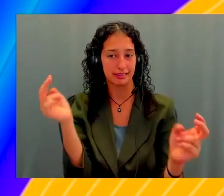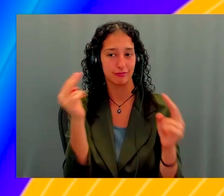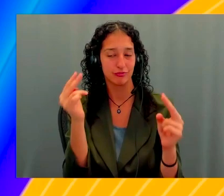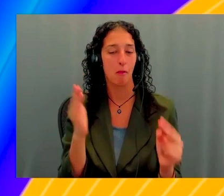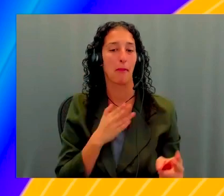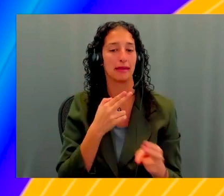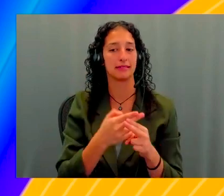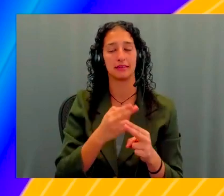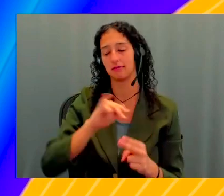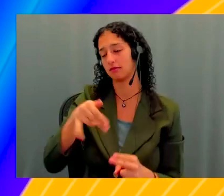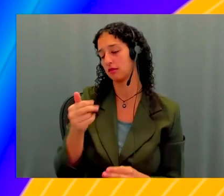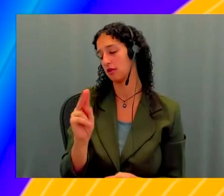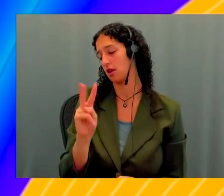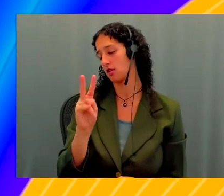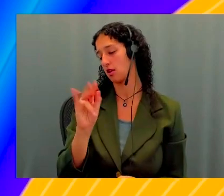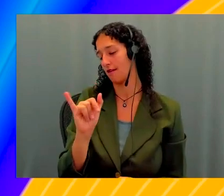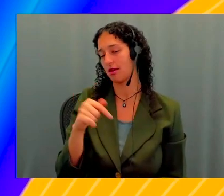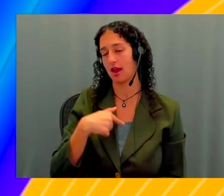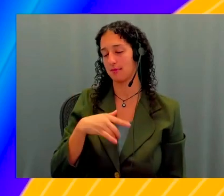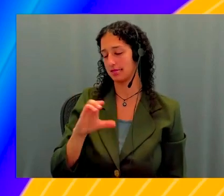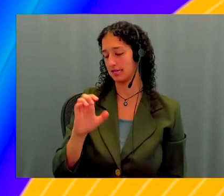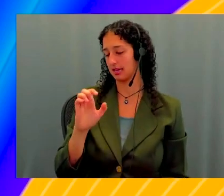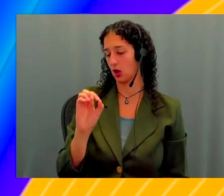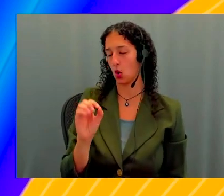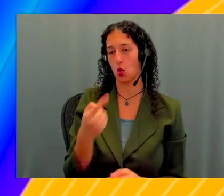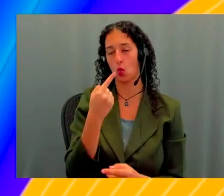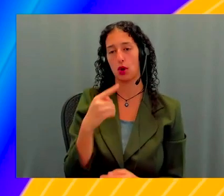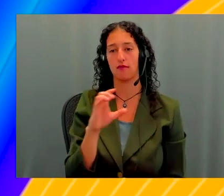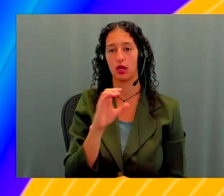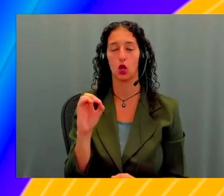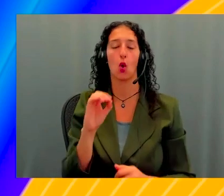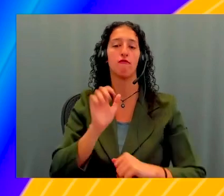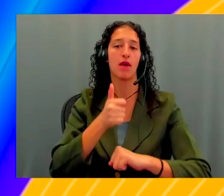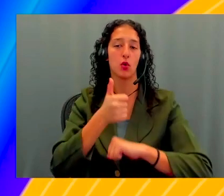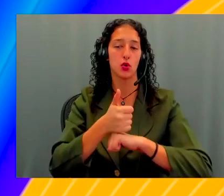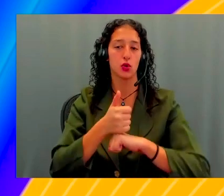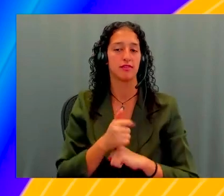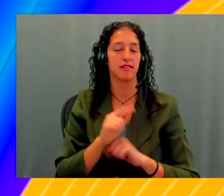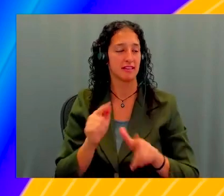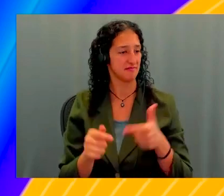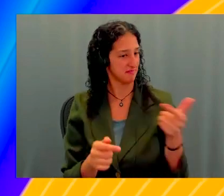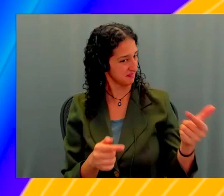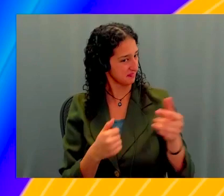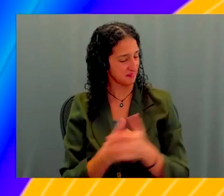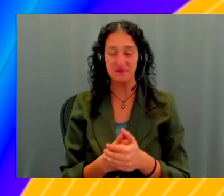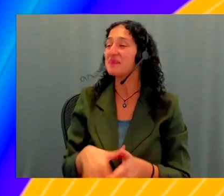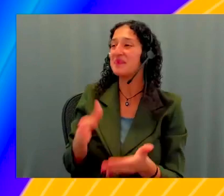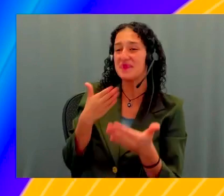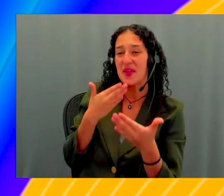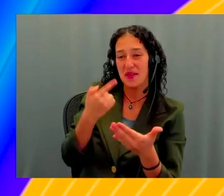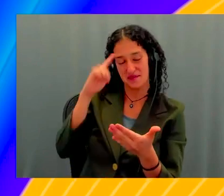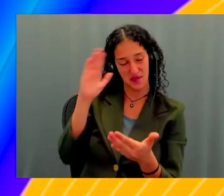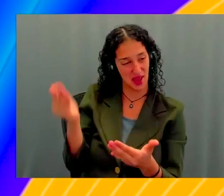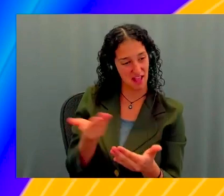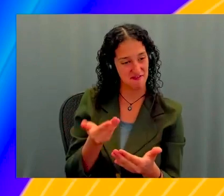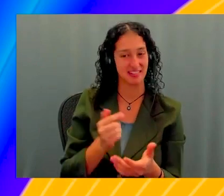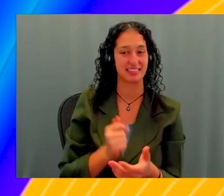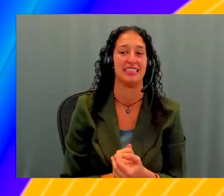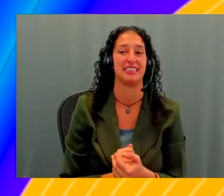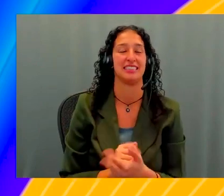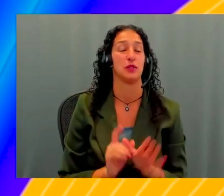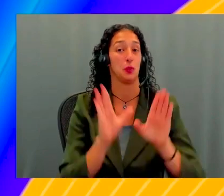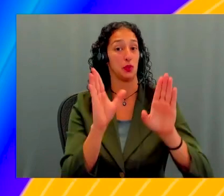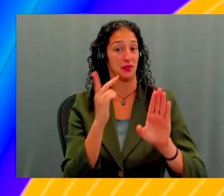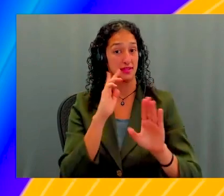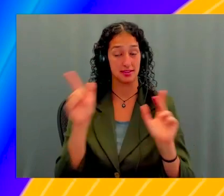Janvi. I'm the CEO and one of the co-founders, and I'll have Krikey share her intro. Yeah, thanks so much for having us, Jillian, and great to see you all